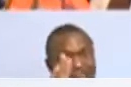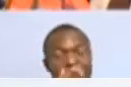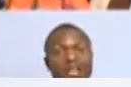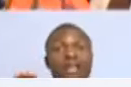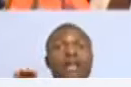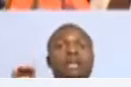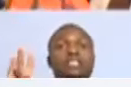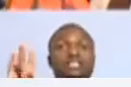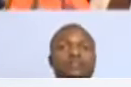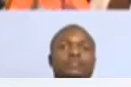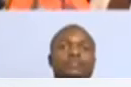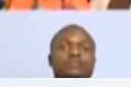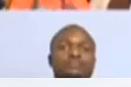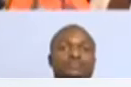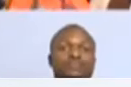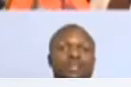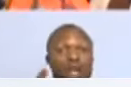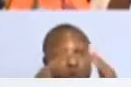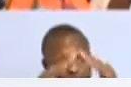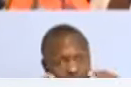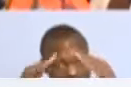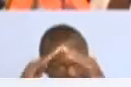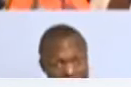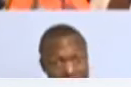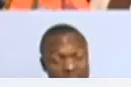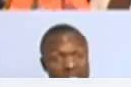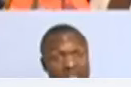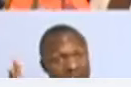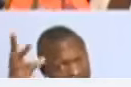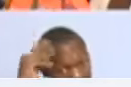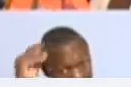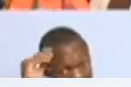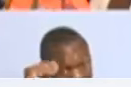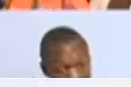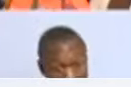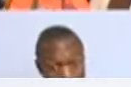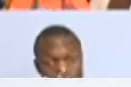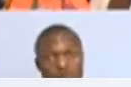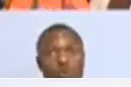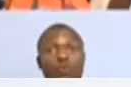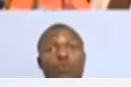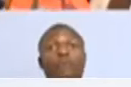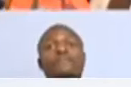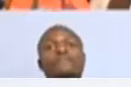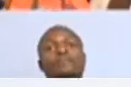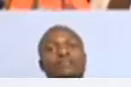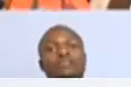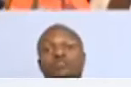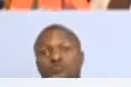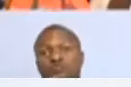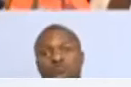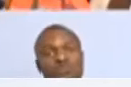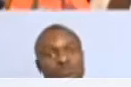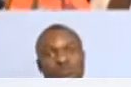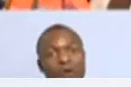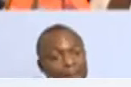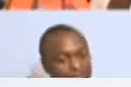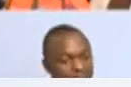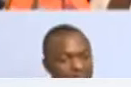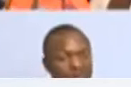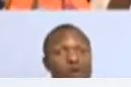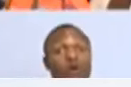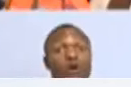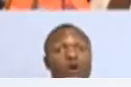952,770 households that experience crop failure and are not on regular social cash transfer